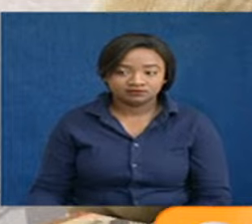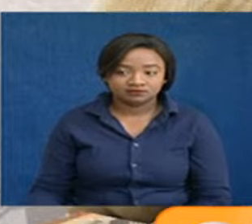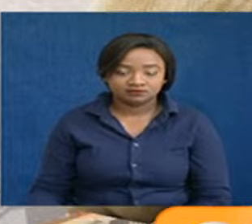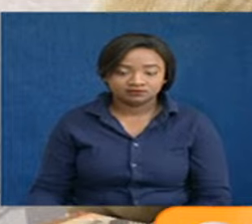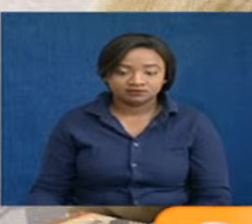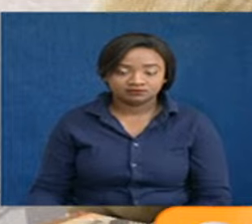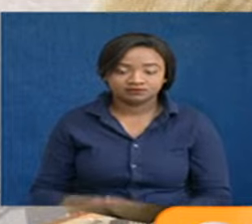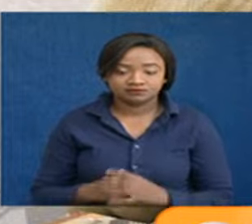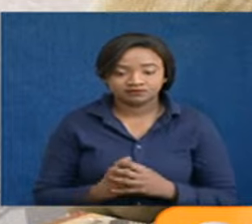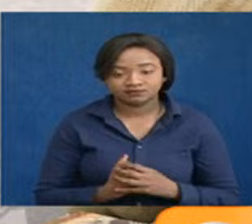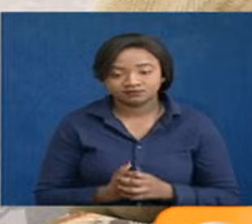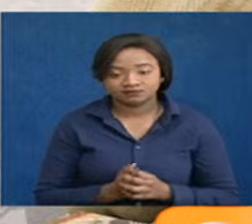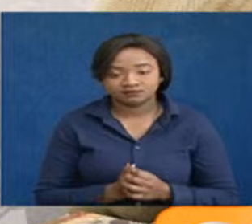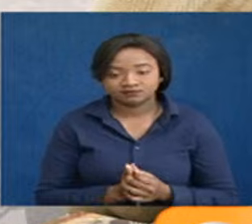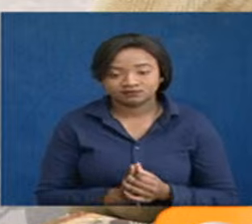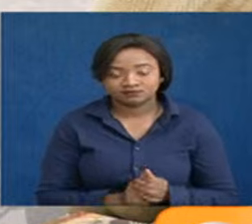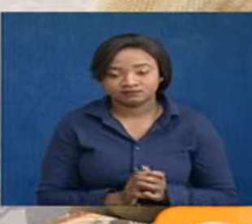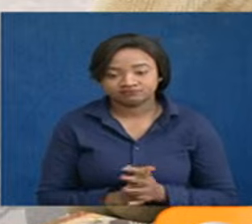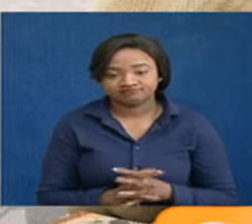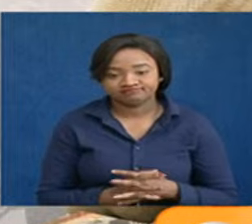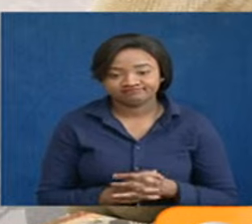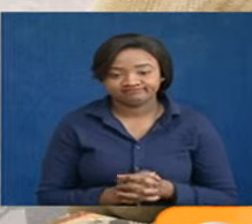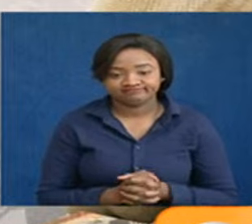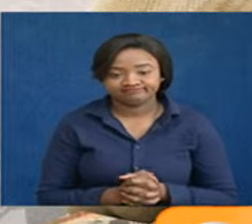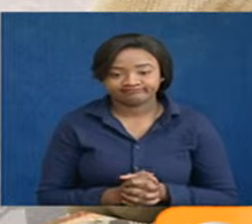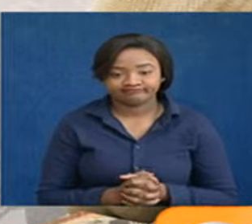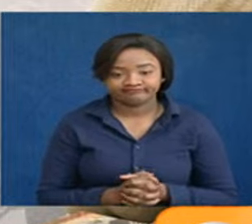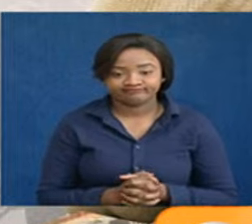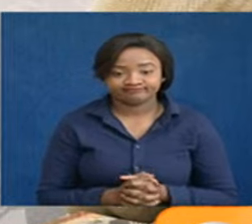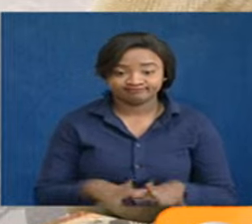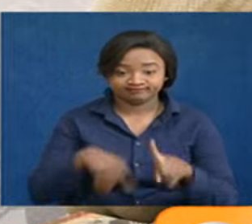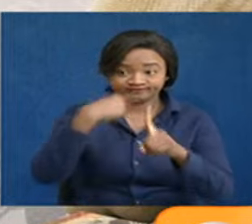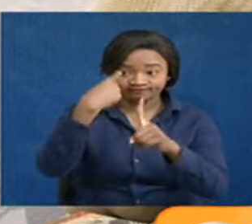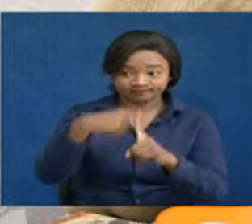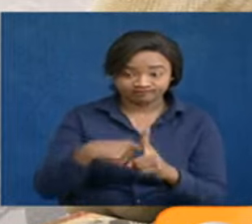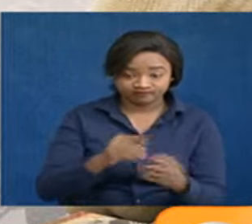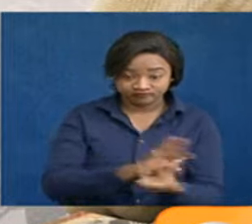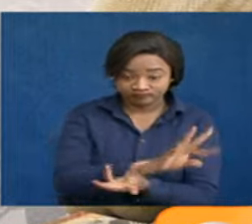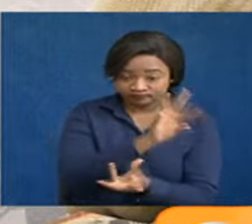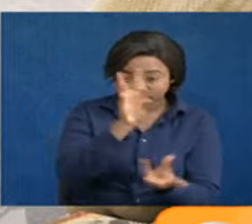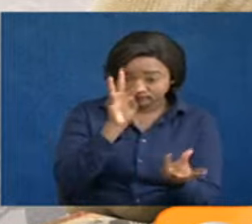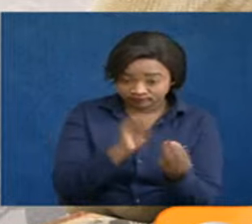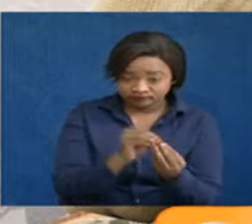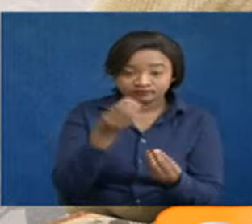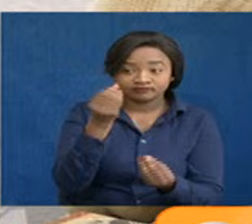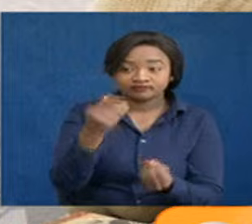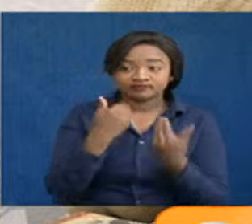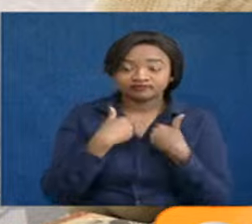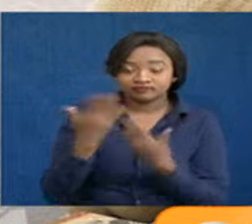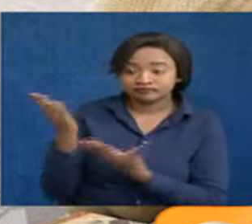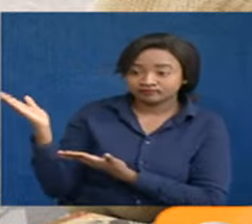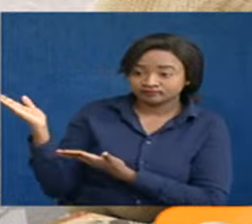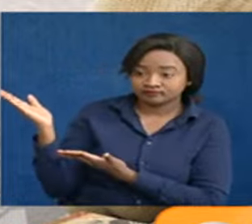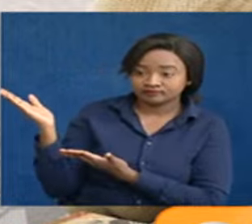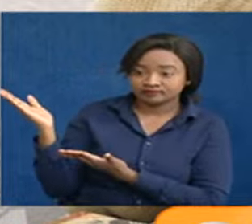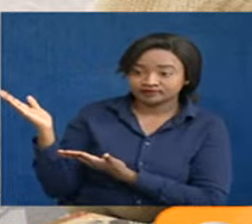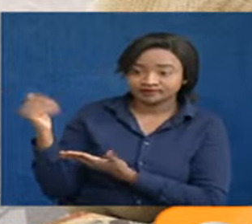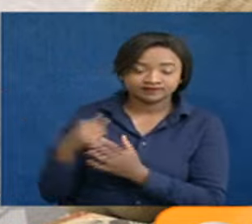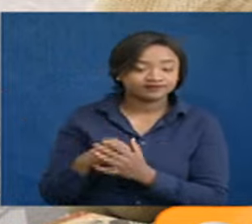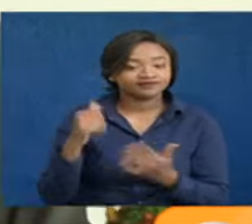4.1 billion shillings at the Central Bank of Kenya. In total, all counties have had 109 billion shillings